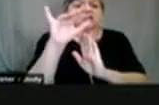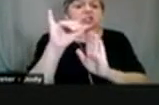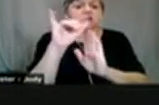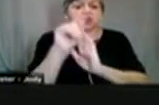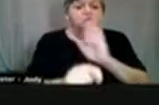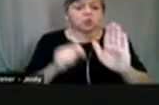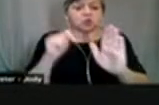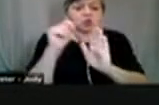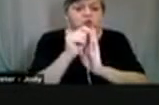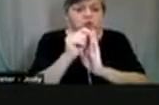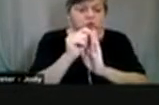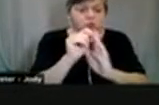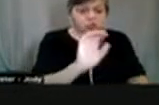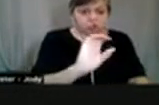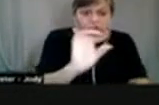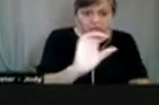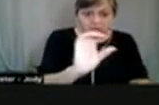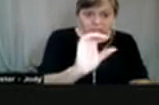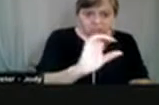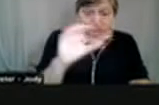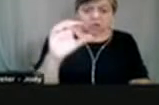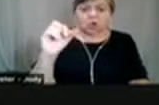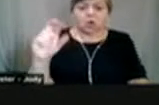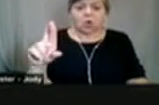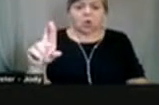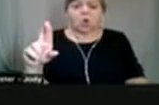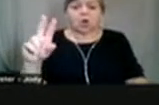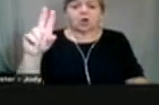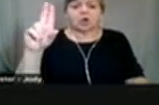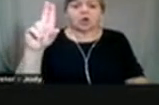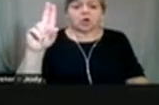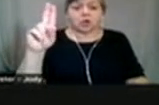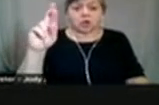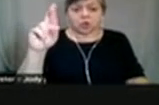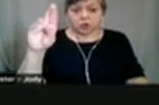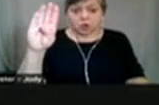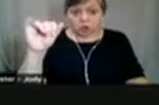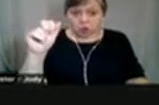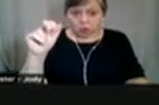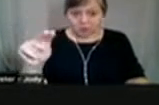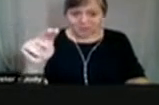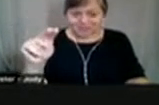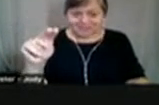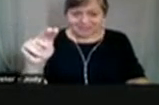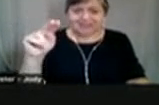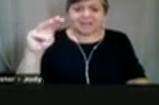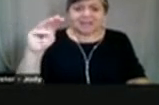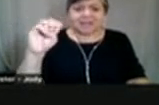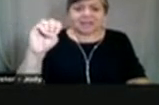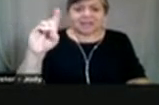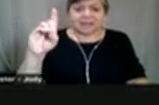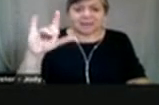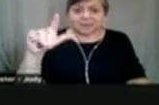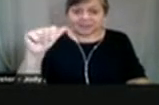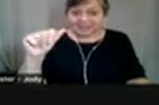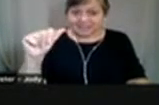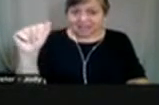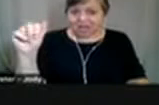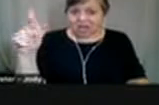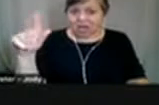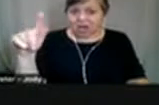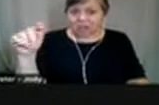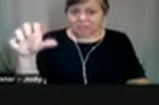Urban Media Arts to catch that hour-long show. We'll have people from Cambridge Health Alliance, from our Board of Health, and Mr. Webb from the Health